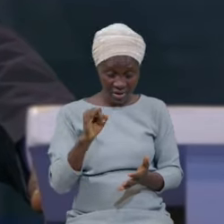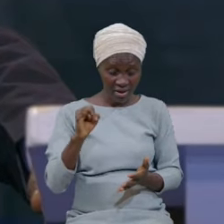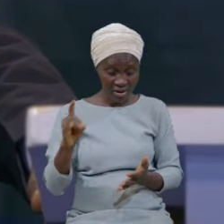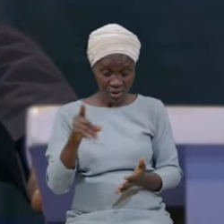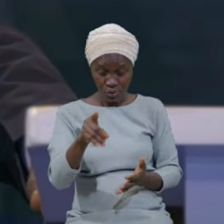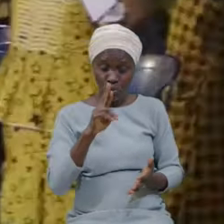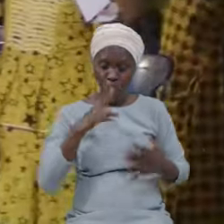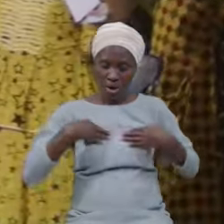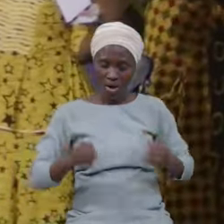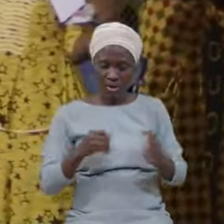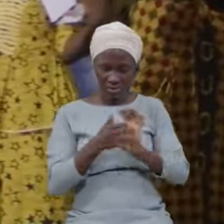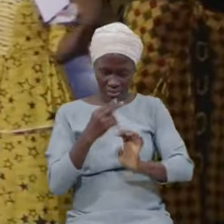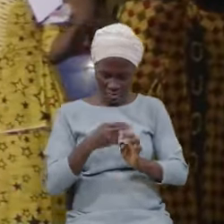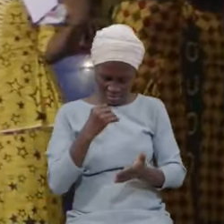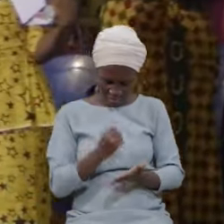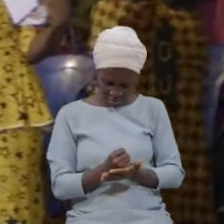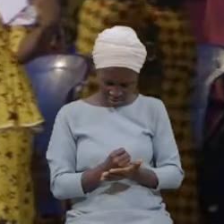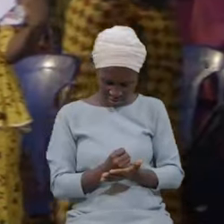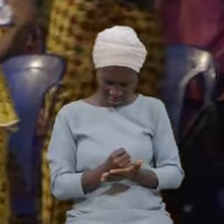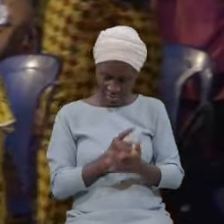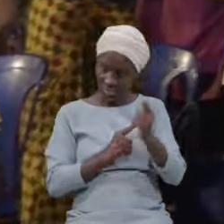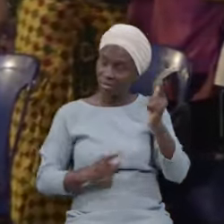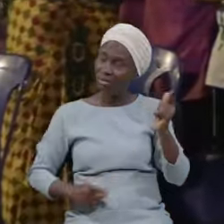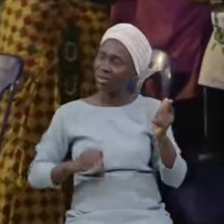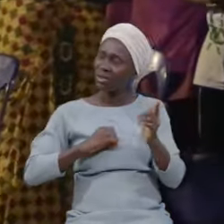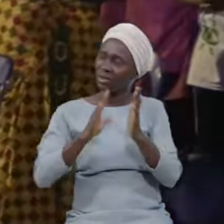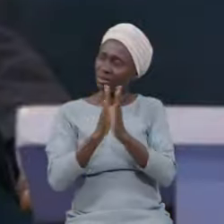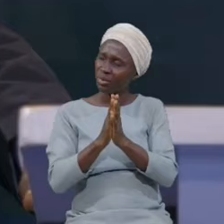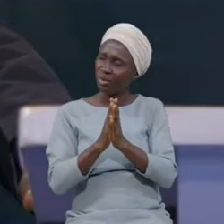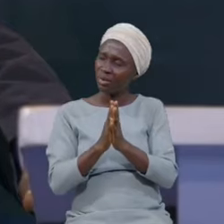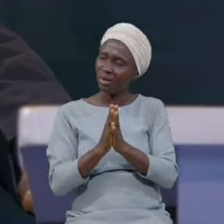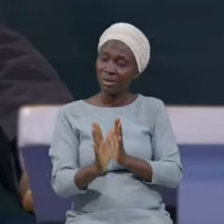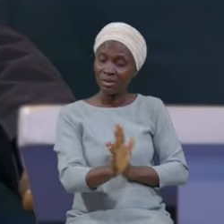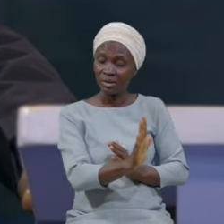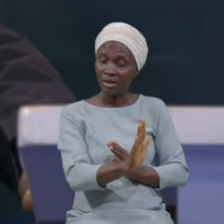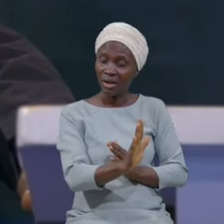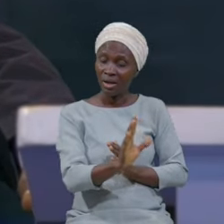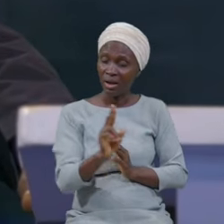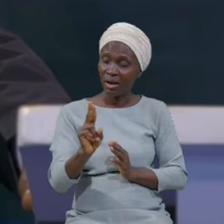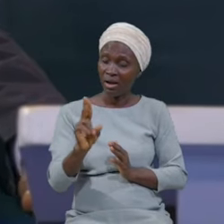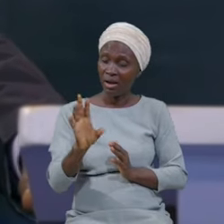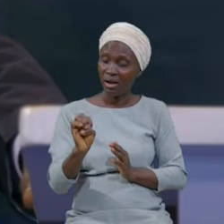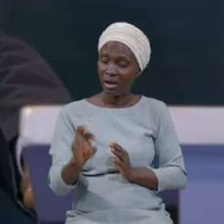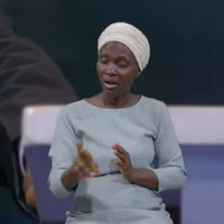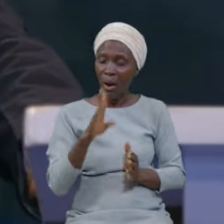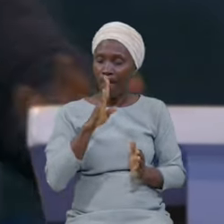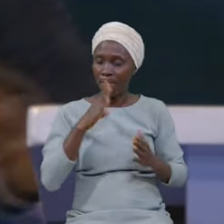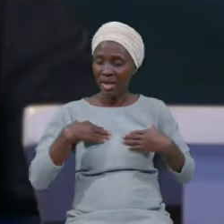name. Lord, I pray the ulcer be healed in Jesus'